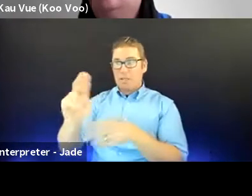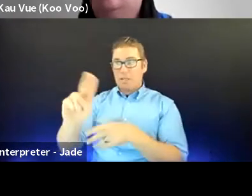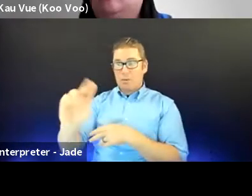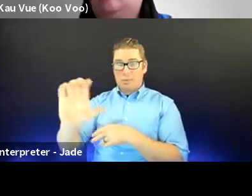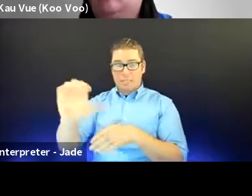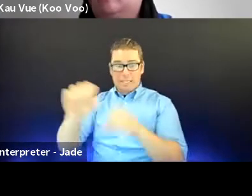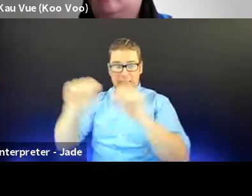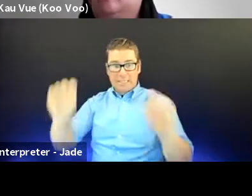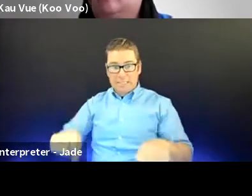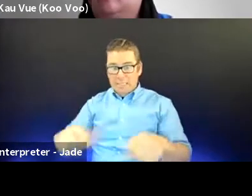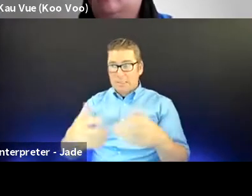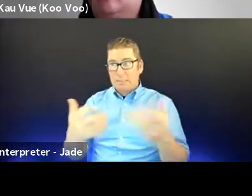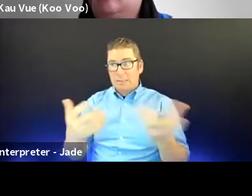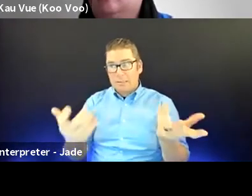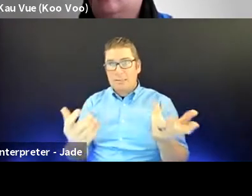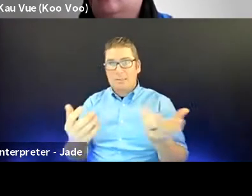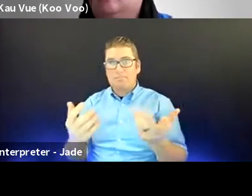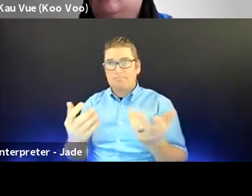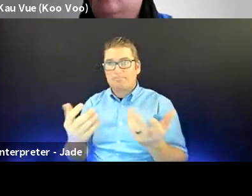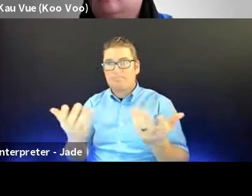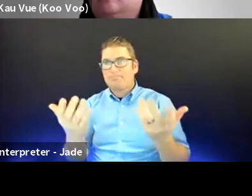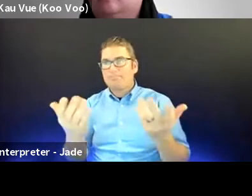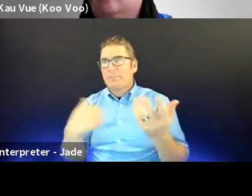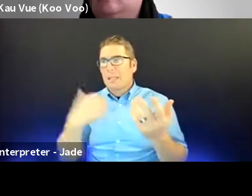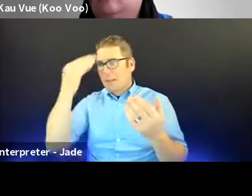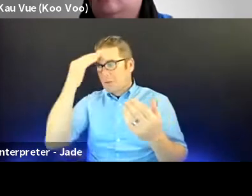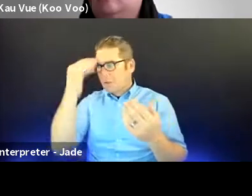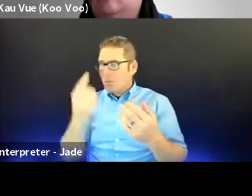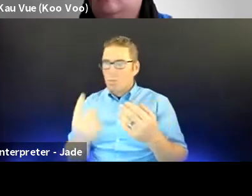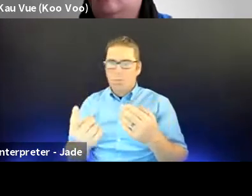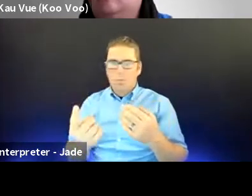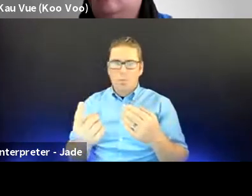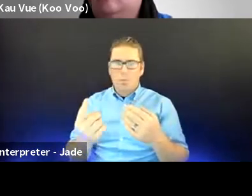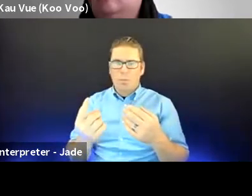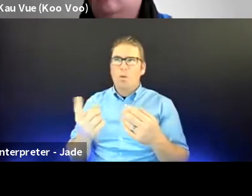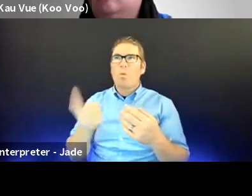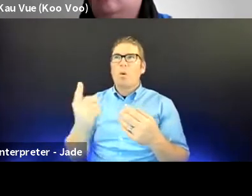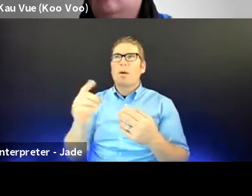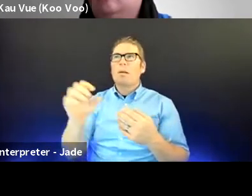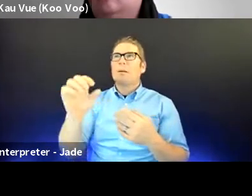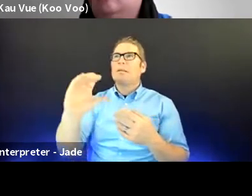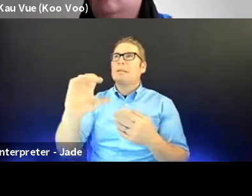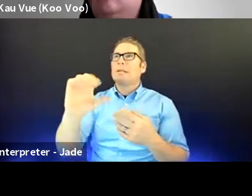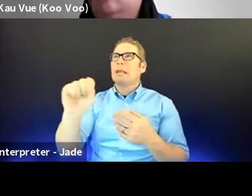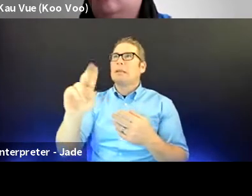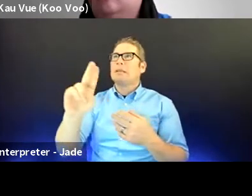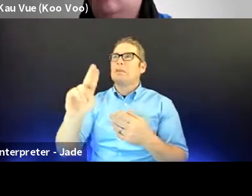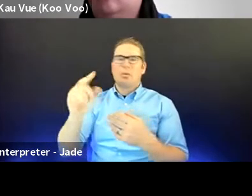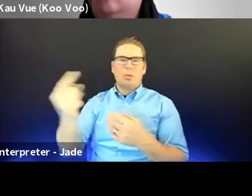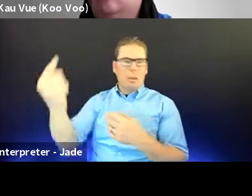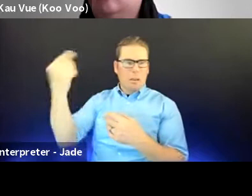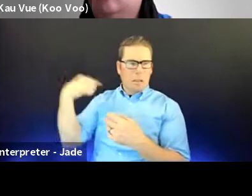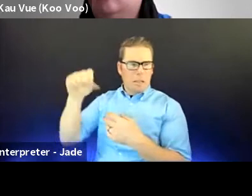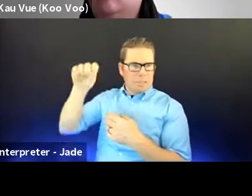that you can sign up for. Or I know there's one at one of the CSUs down south that's totally online, except